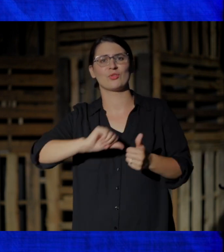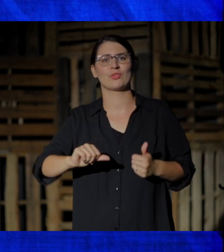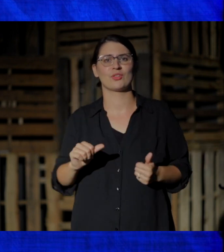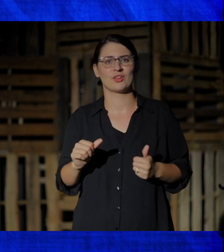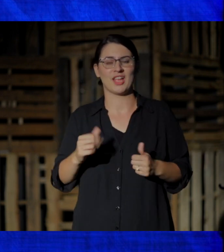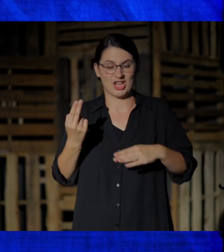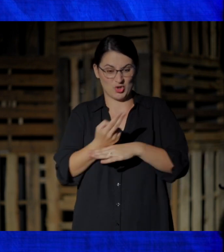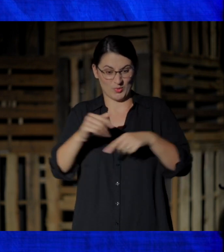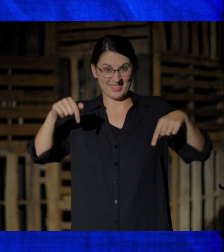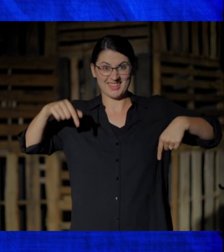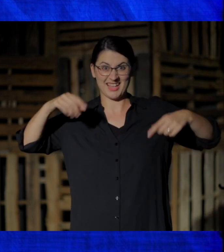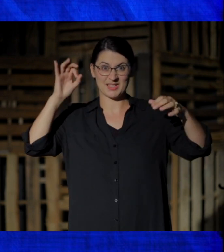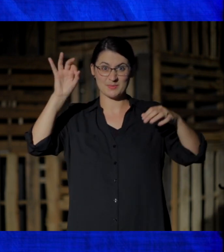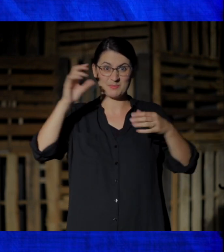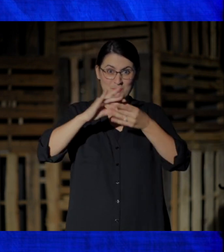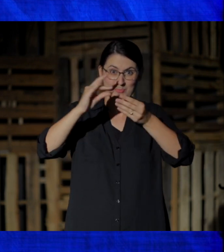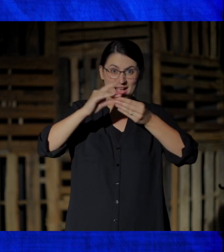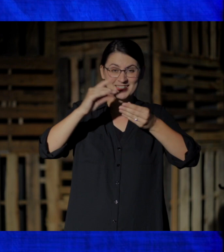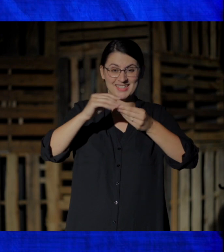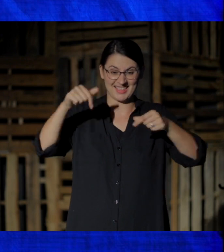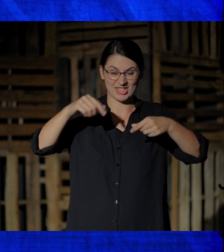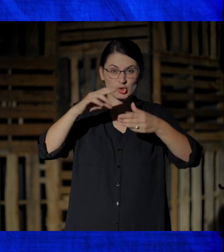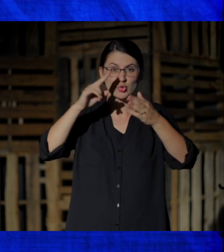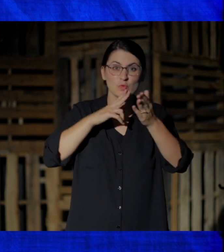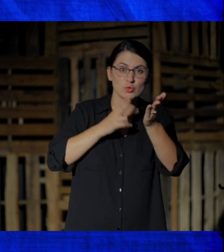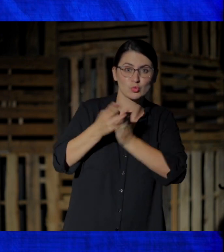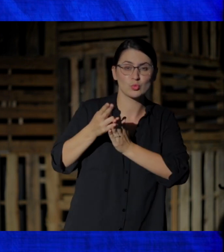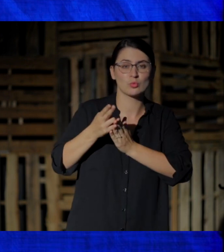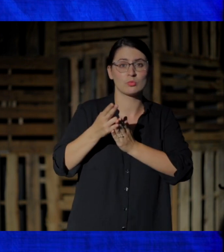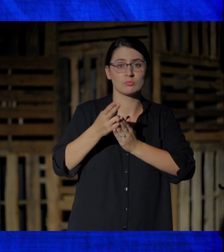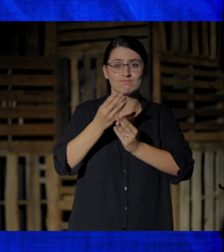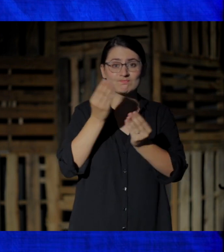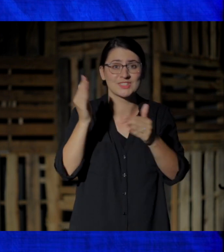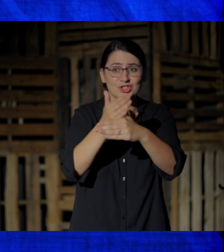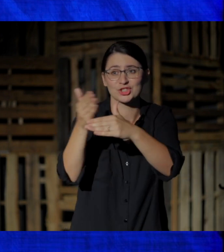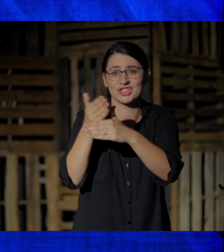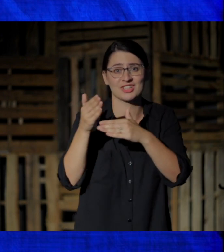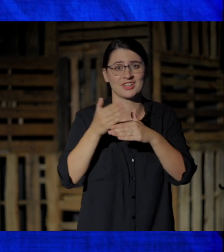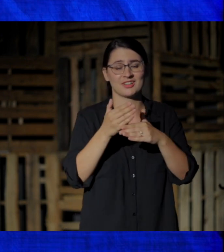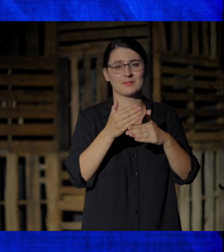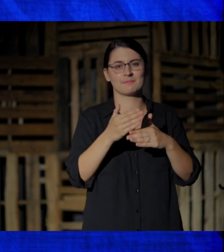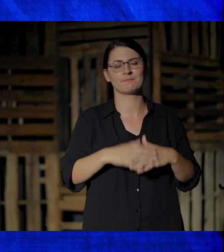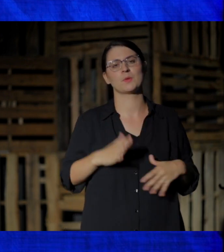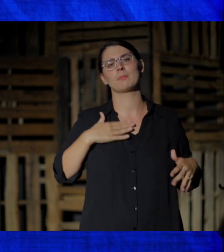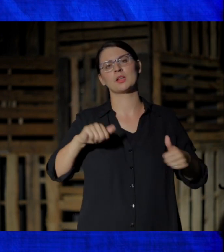with this truth. So here's a challenge I want to give you, and we're done.